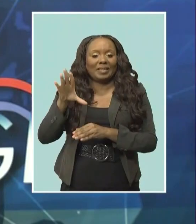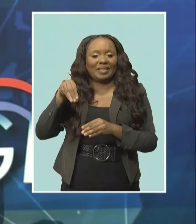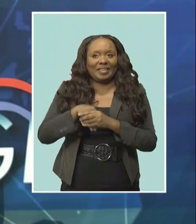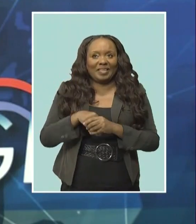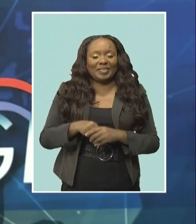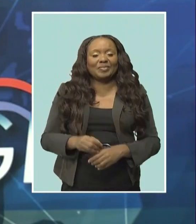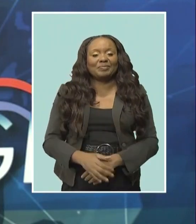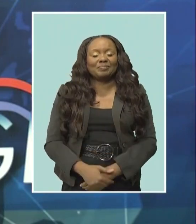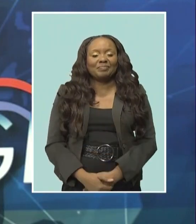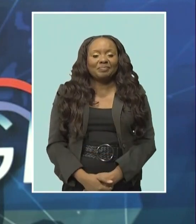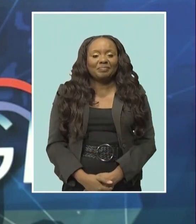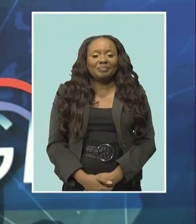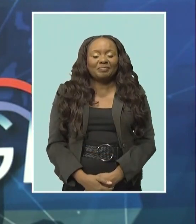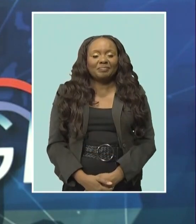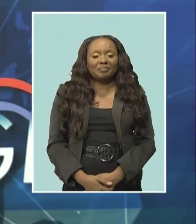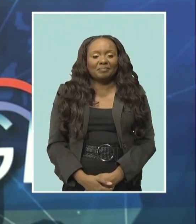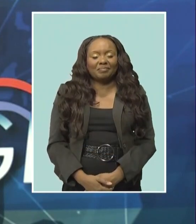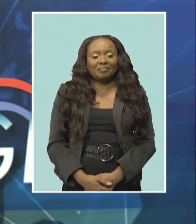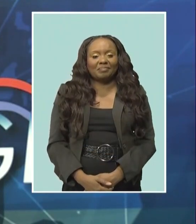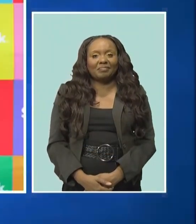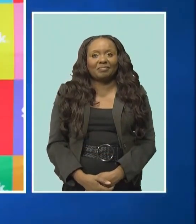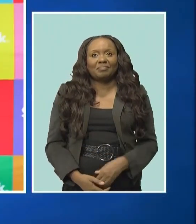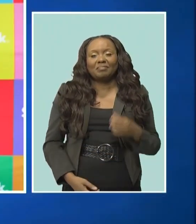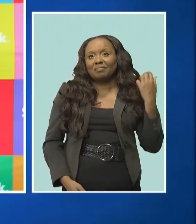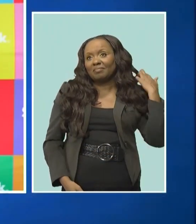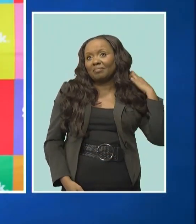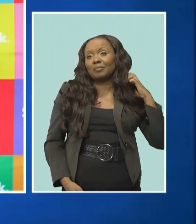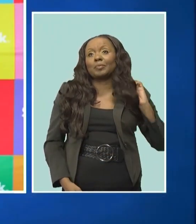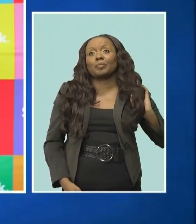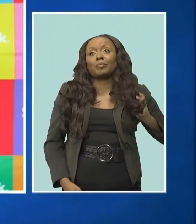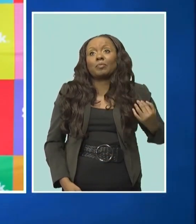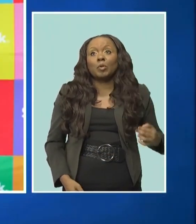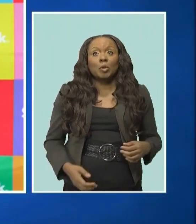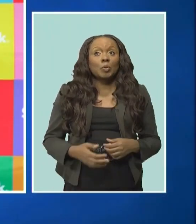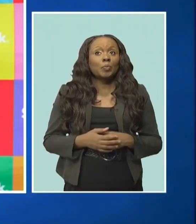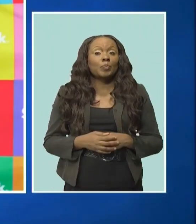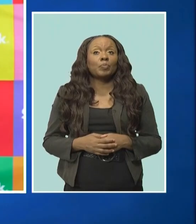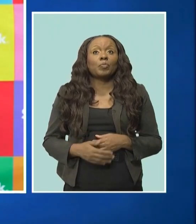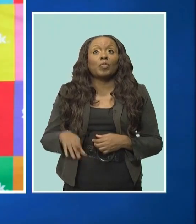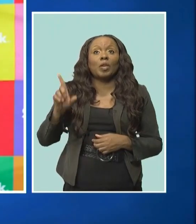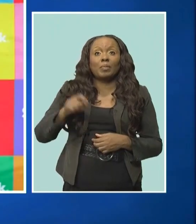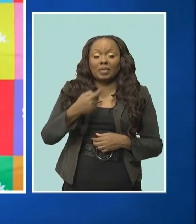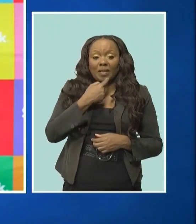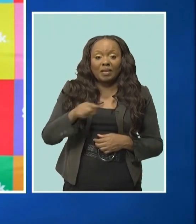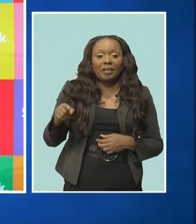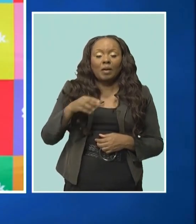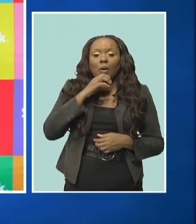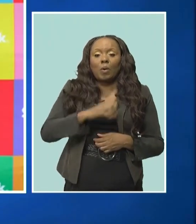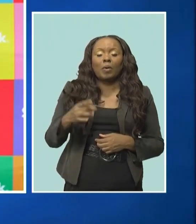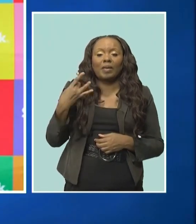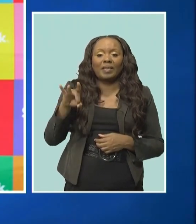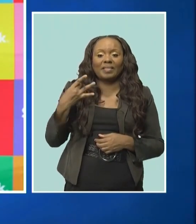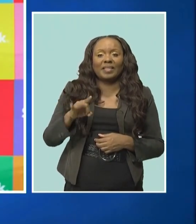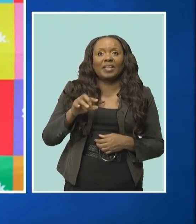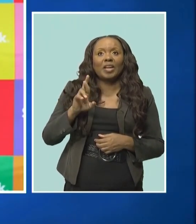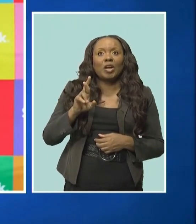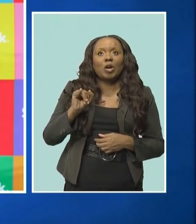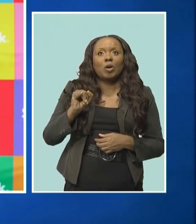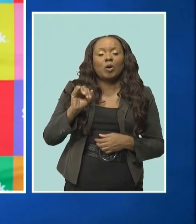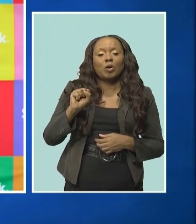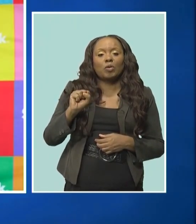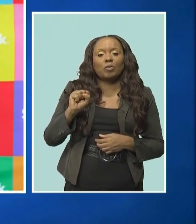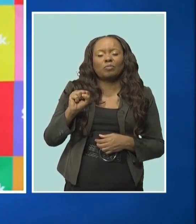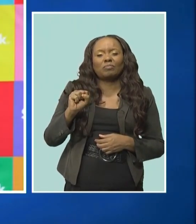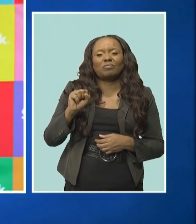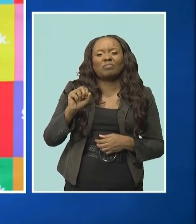abled community. We must single out 18-year-old Rashad Applewhite, who is the first